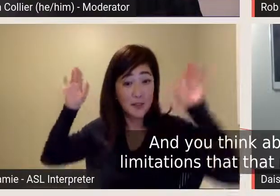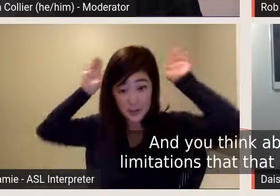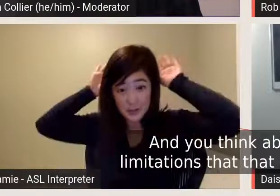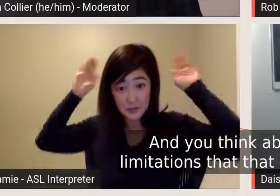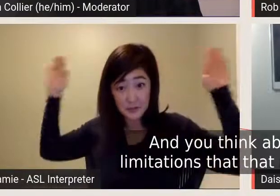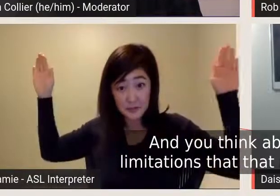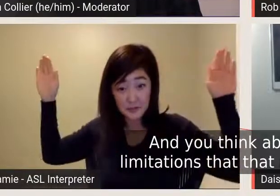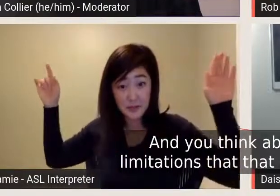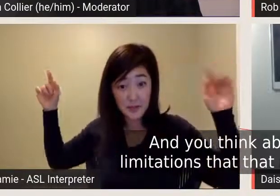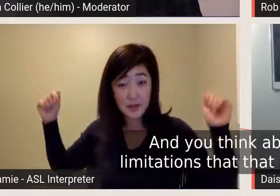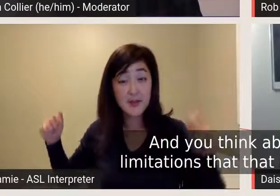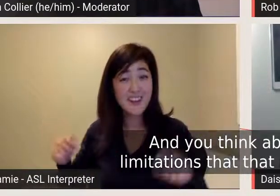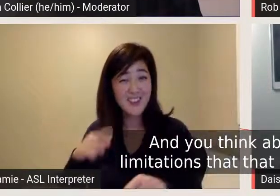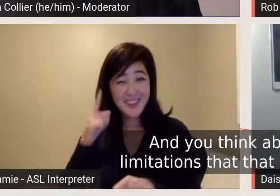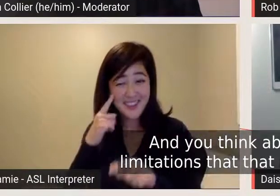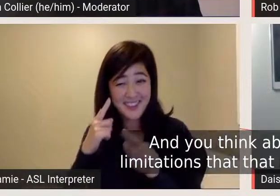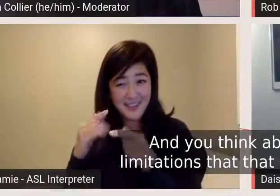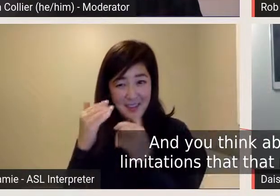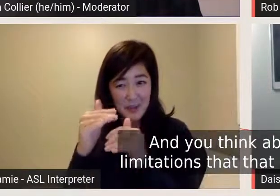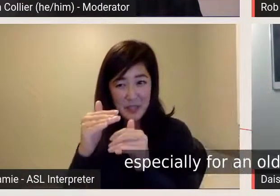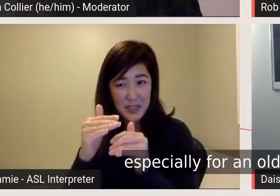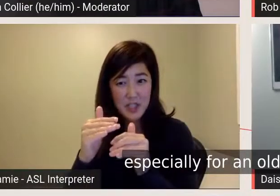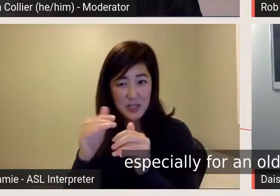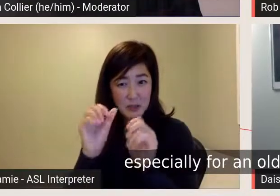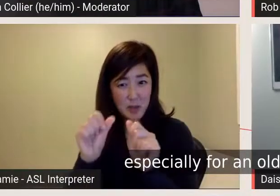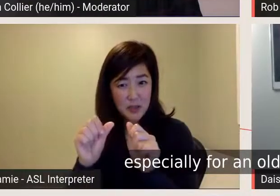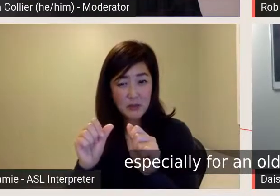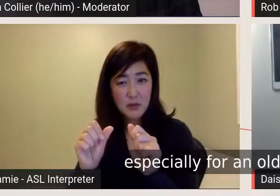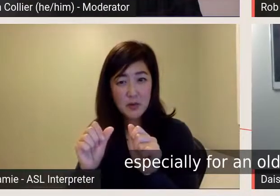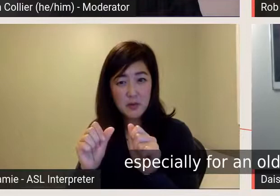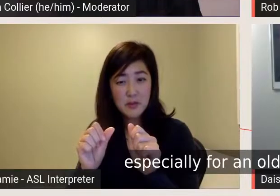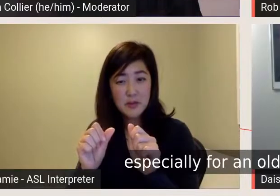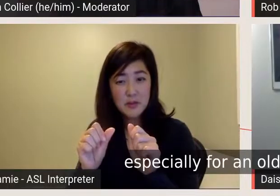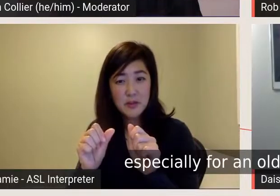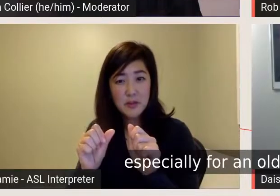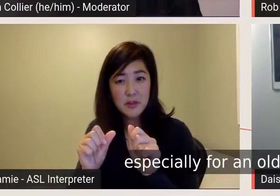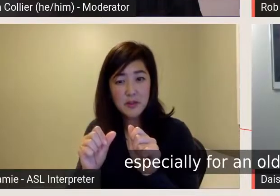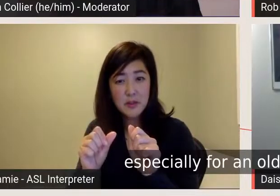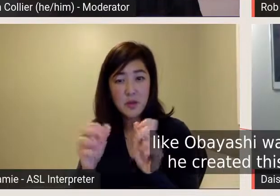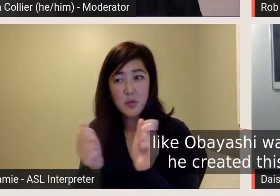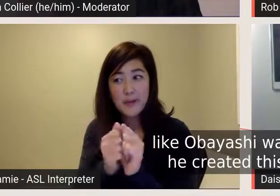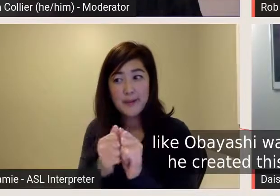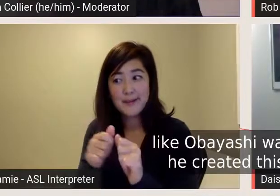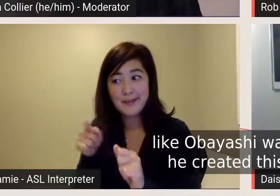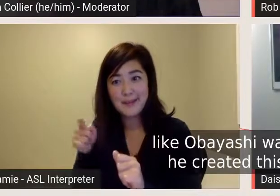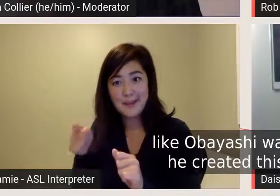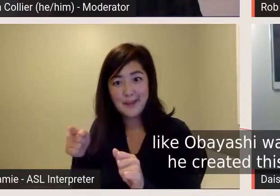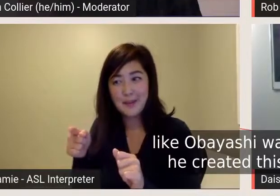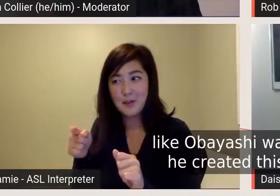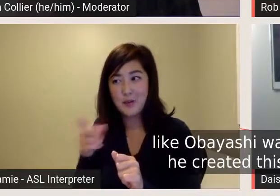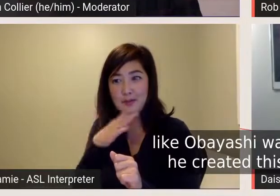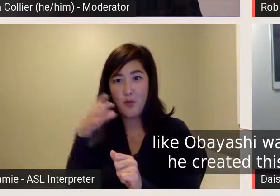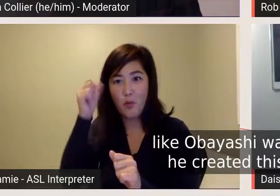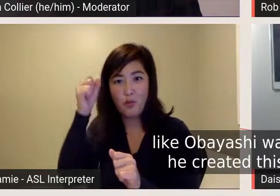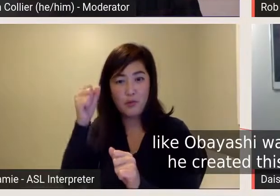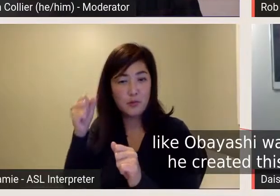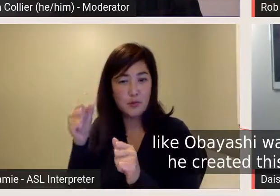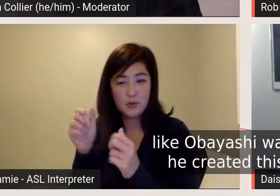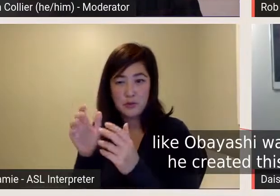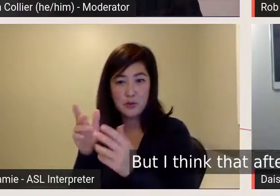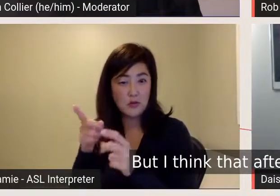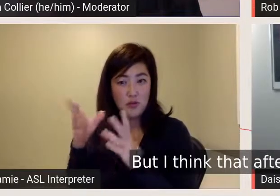the limitations that might pose, especially for an older director like Obayashi was when he created this